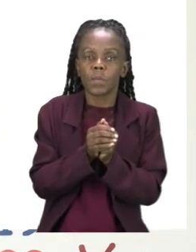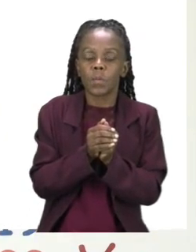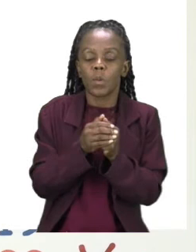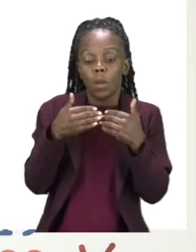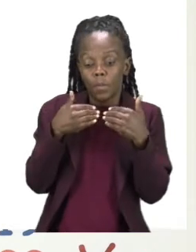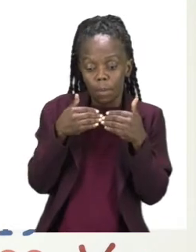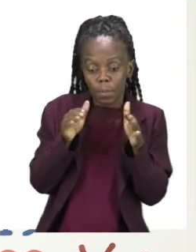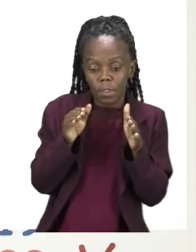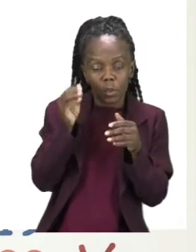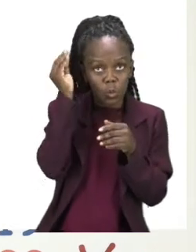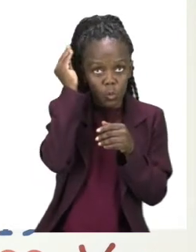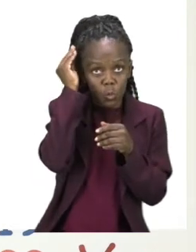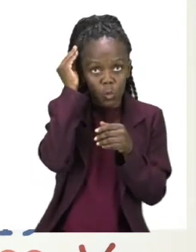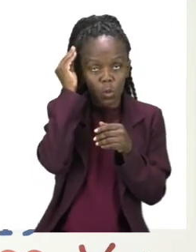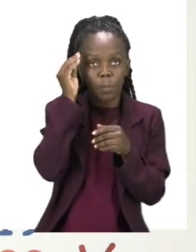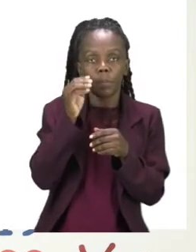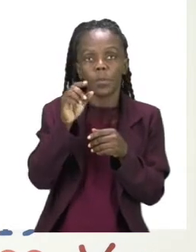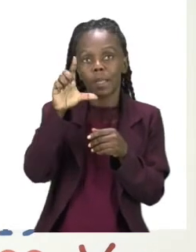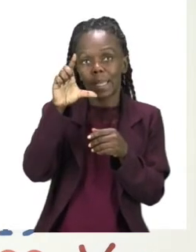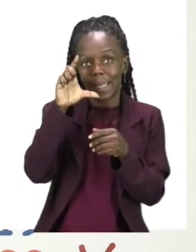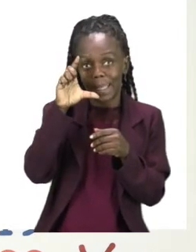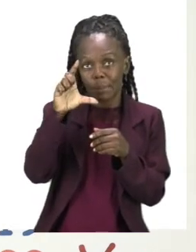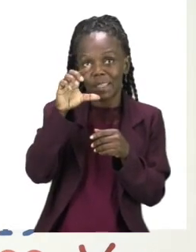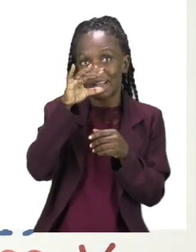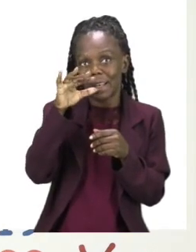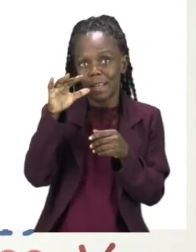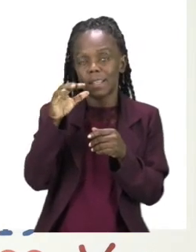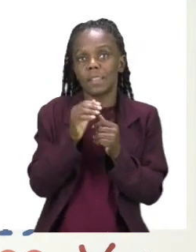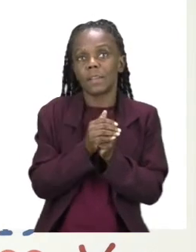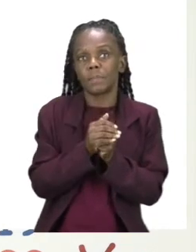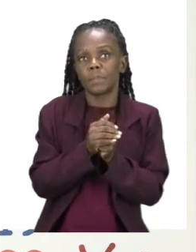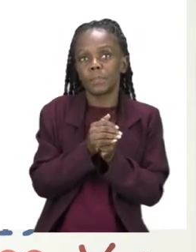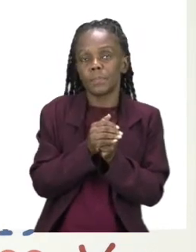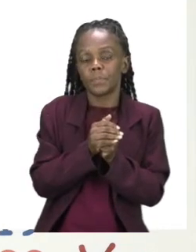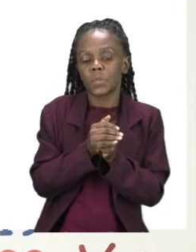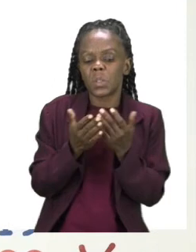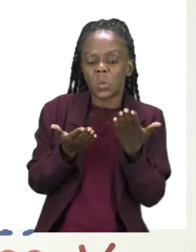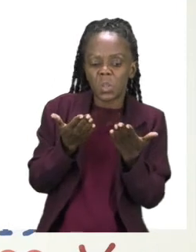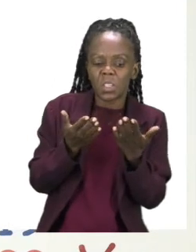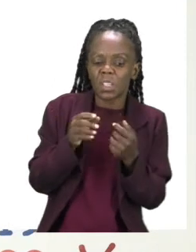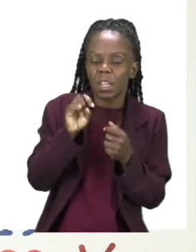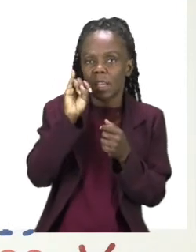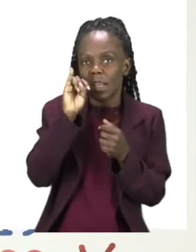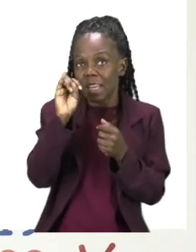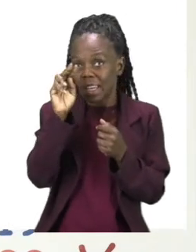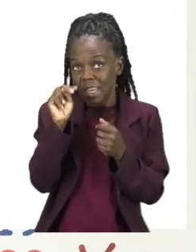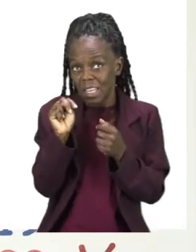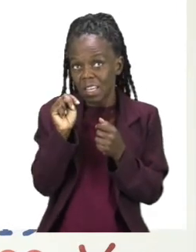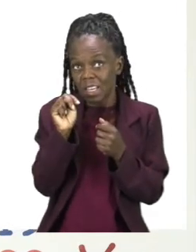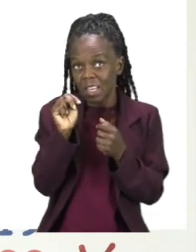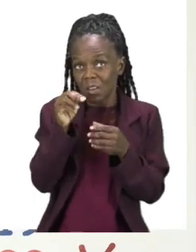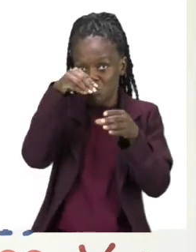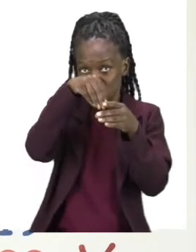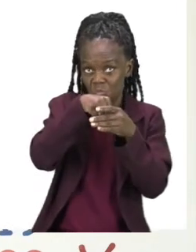and girls, we need to find out if it is in or it. Let's try